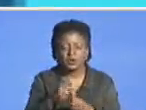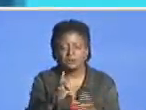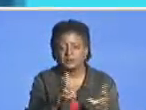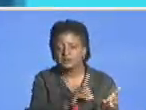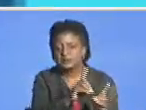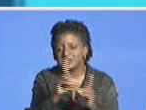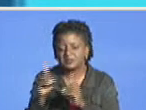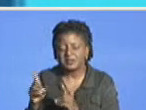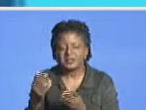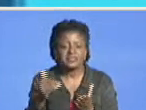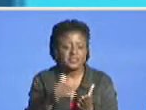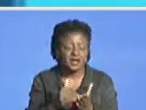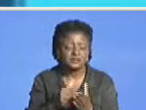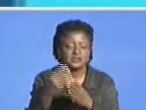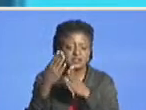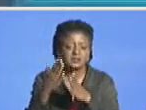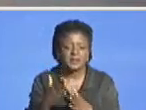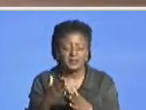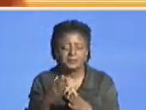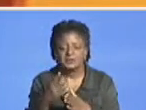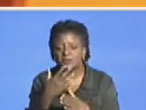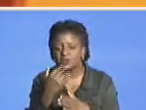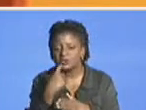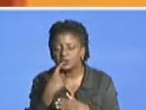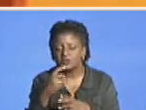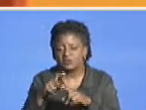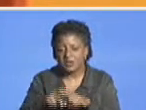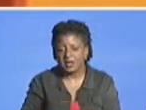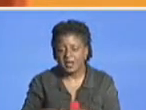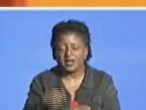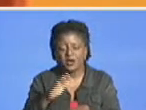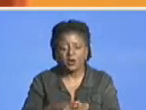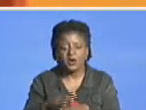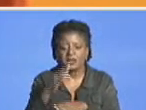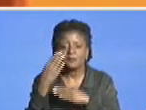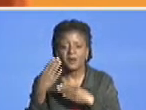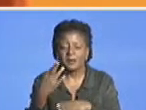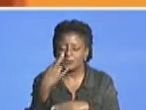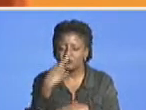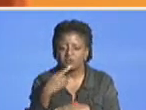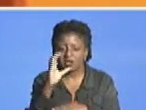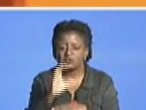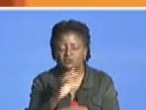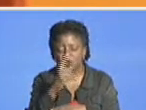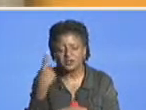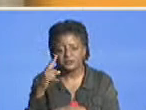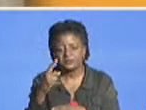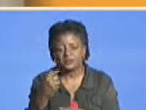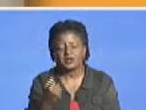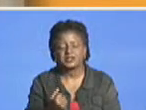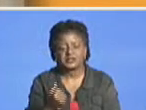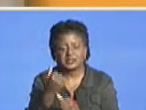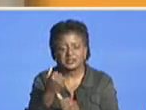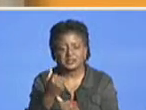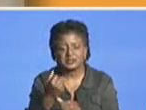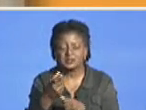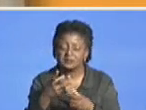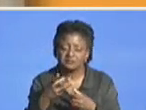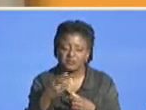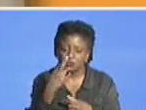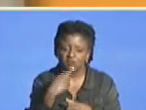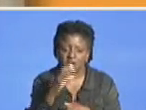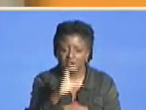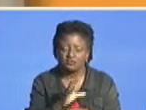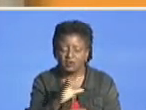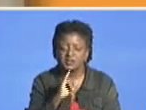Red Cross for living accommodations and food assistance. Acting Director General Lisa Pender says while the Red Cross is still in Dorian